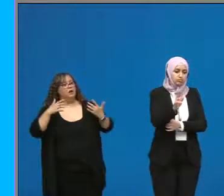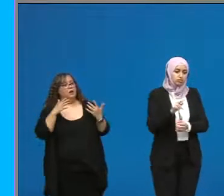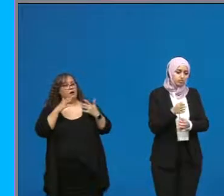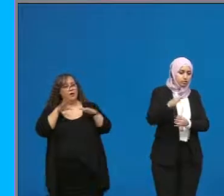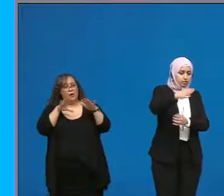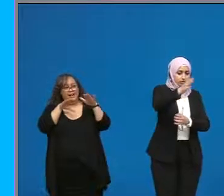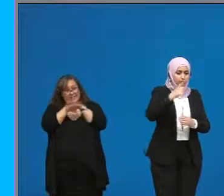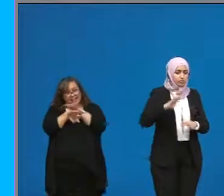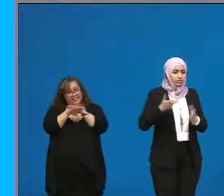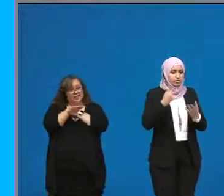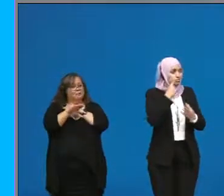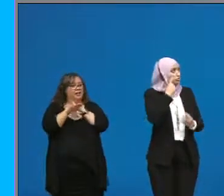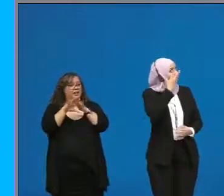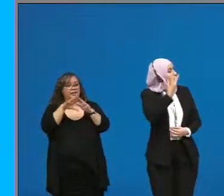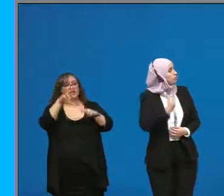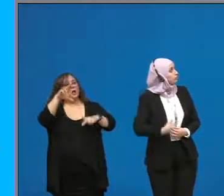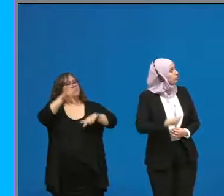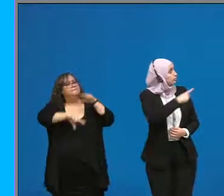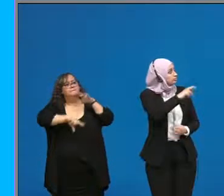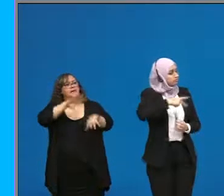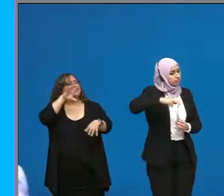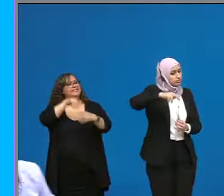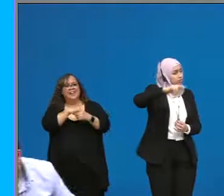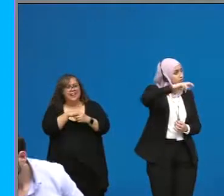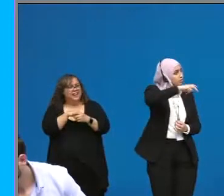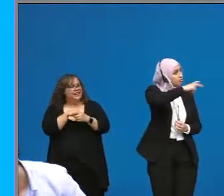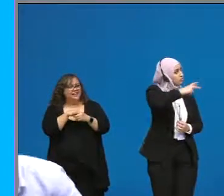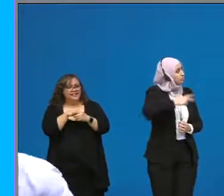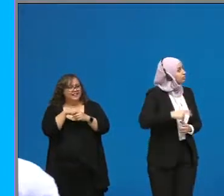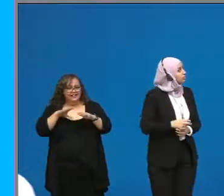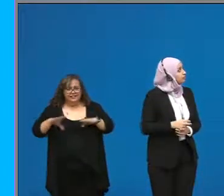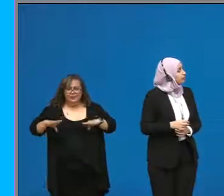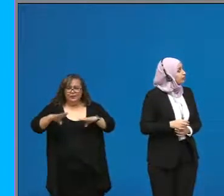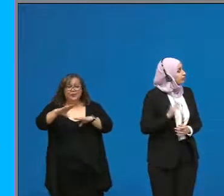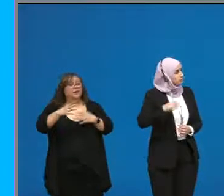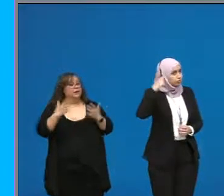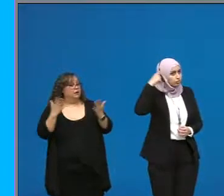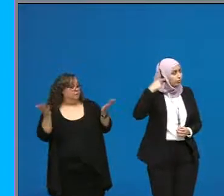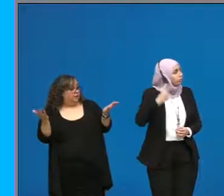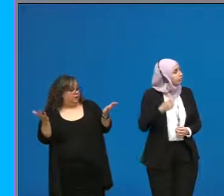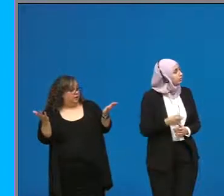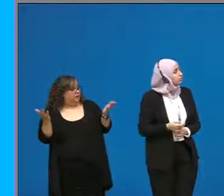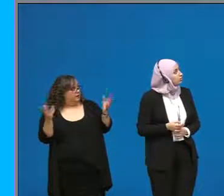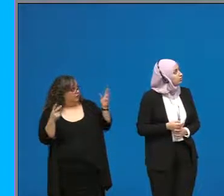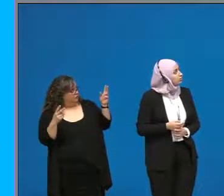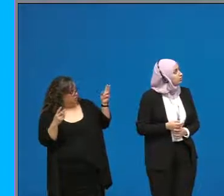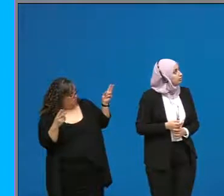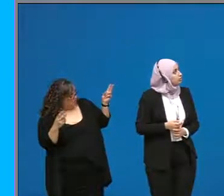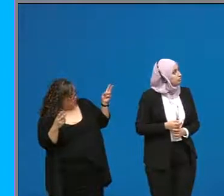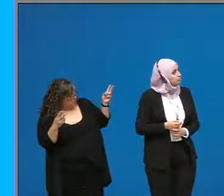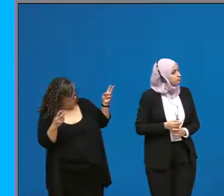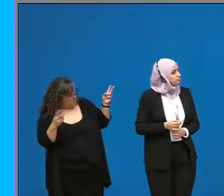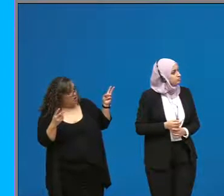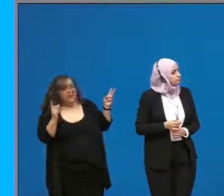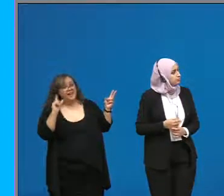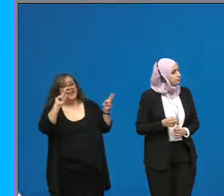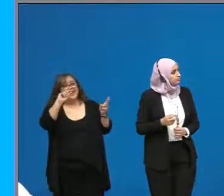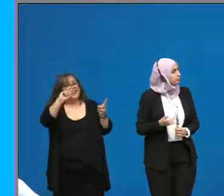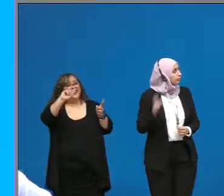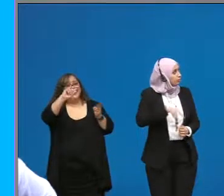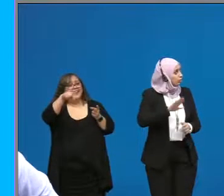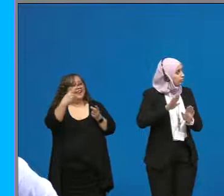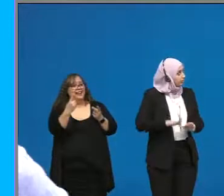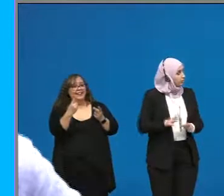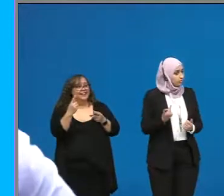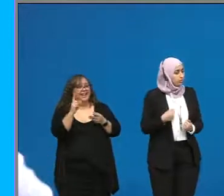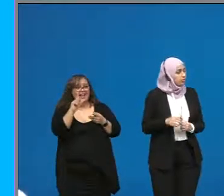ramps built in. We're now a wheelchair-friendly set of steps. But if you think about it in a wider sense, it's just good design.